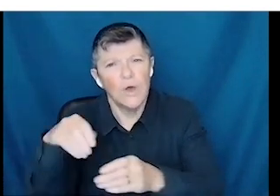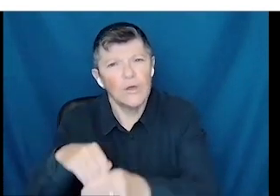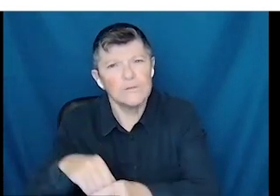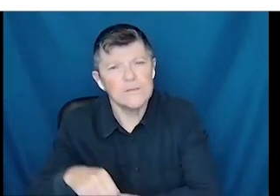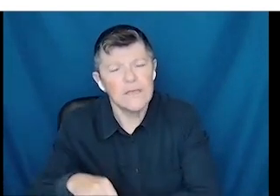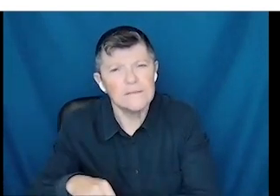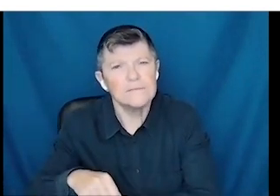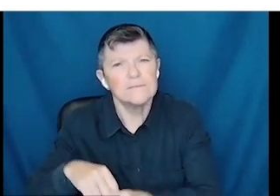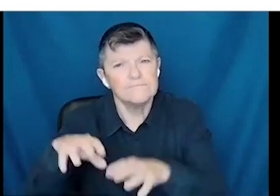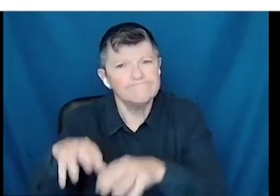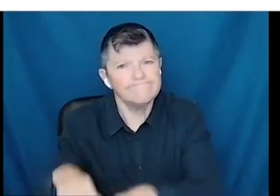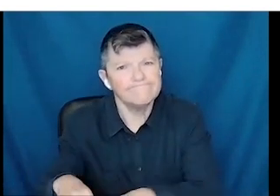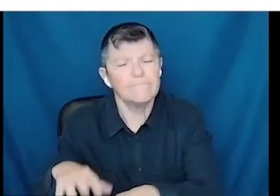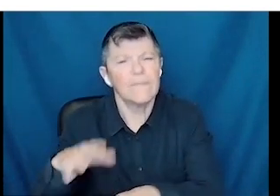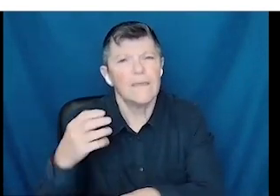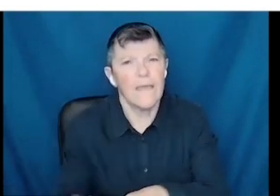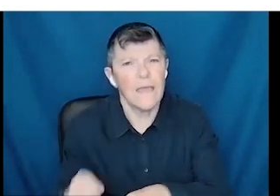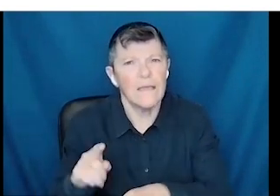And